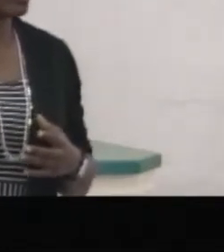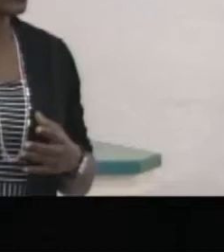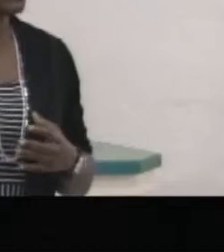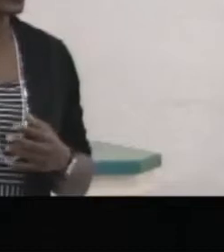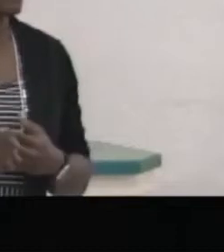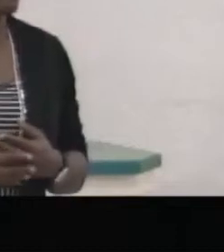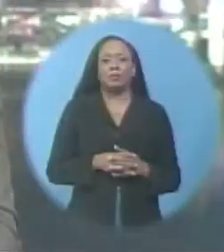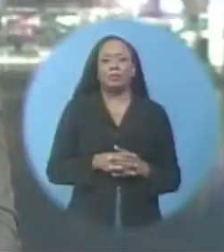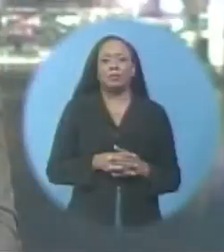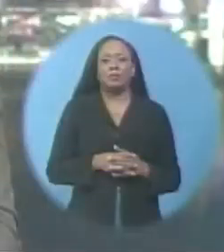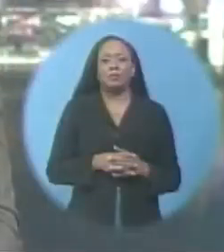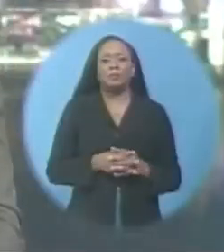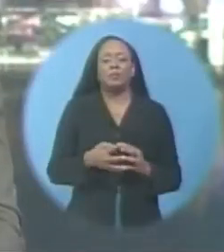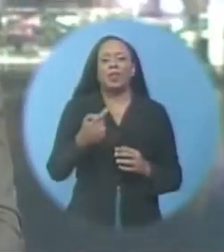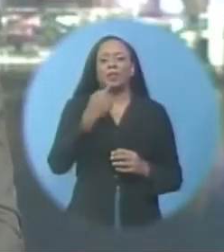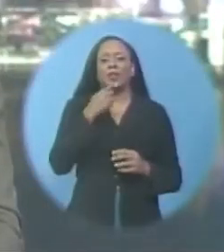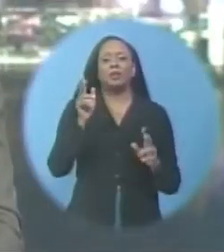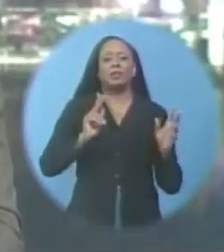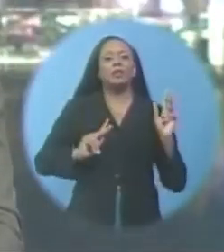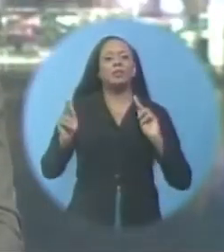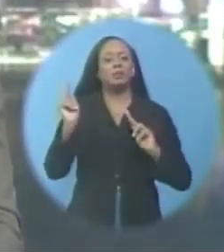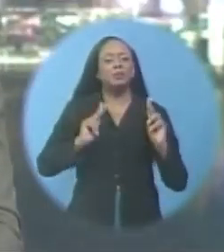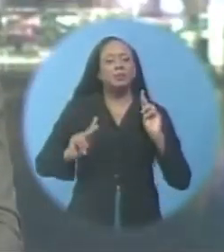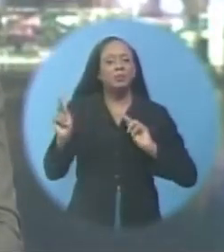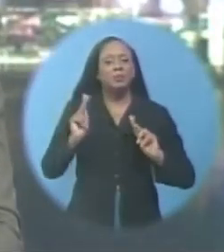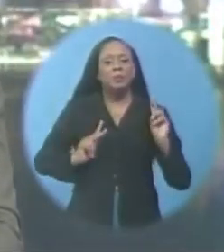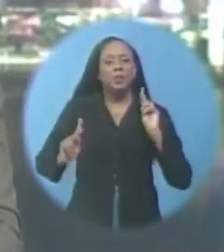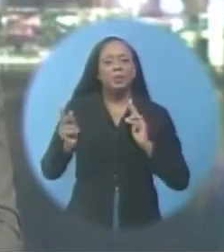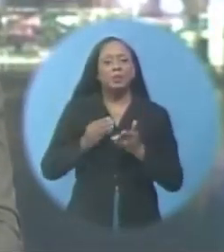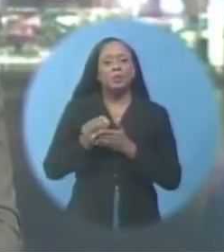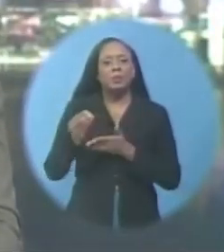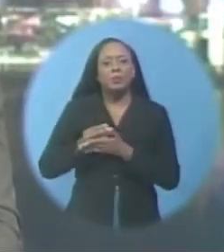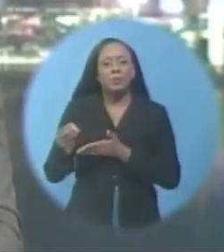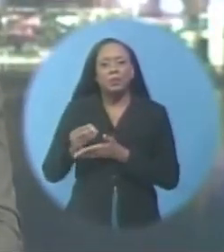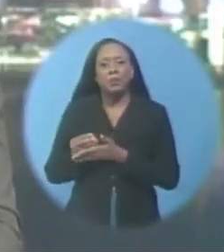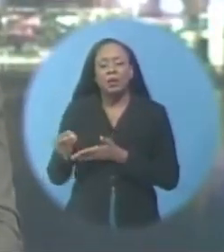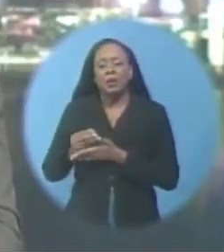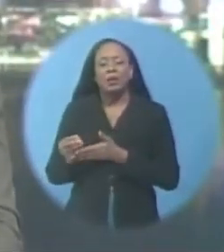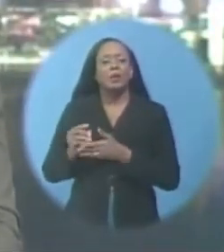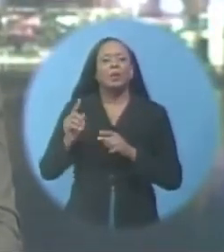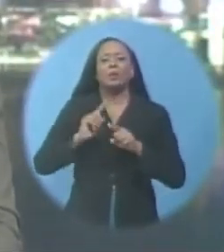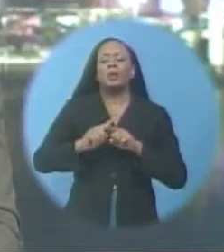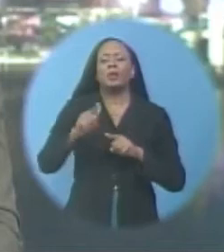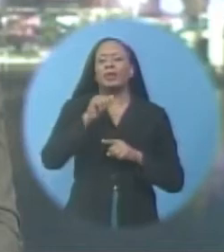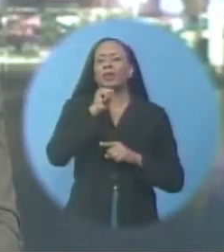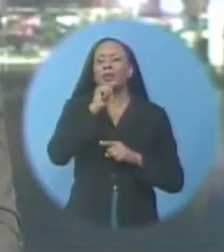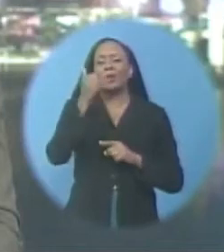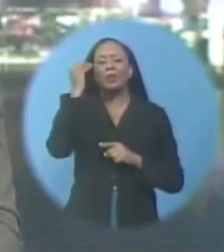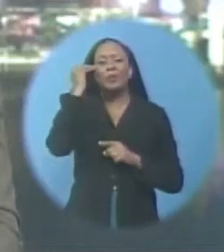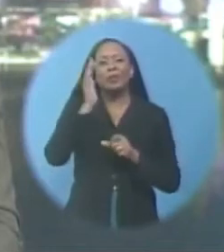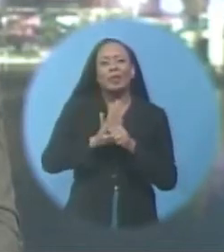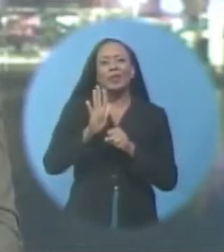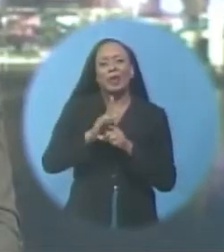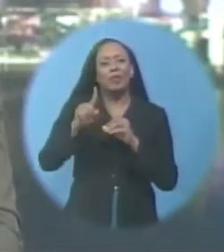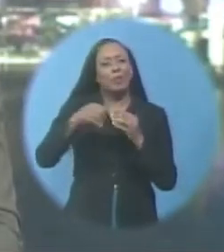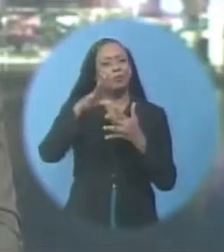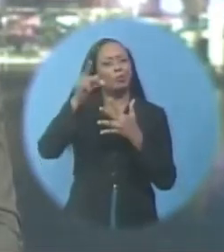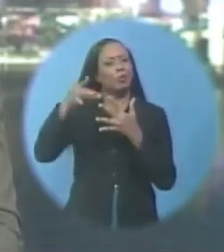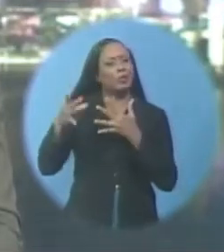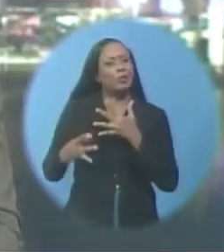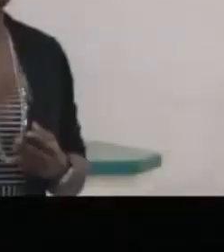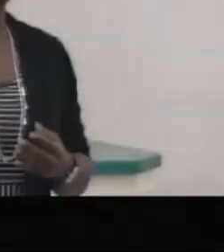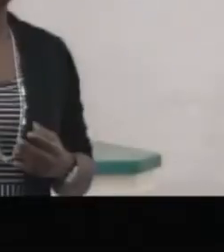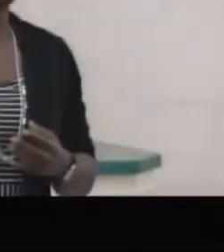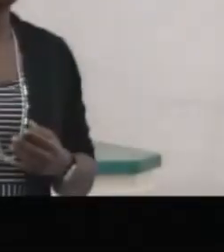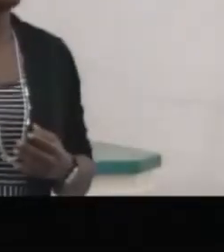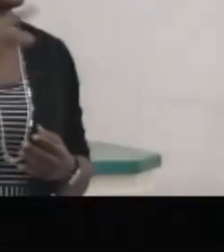are gluten-free. Ms. Ramsey says consumers usually aren't educated well enough on their options. We